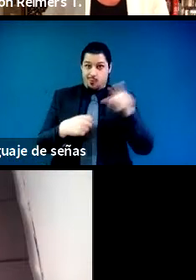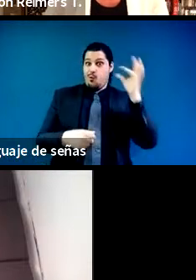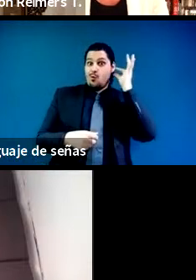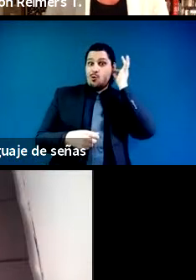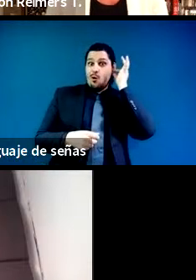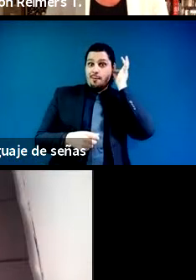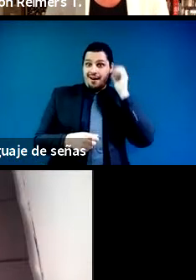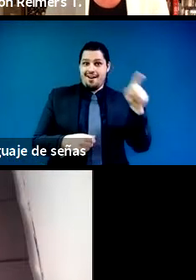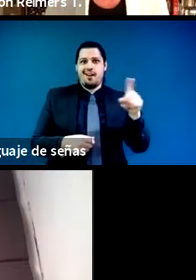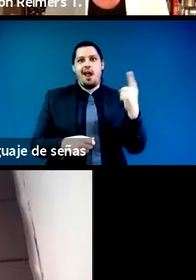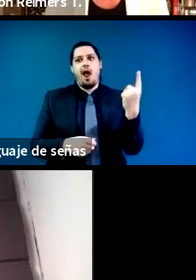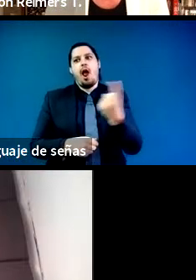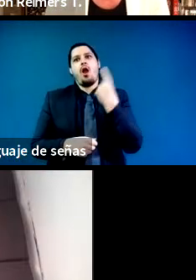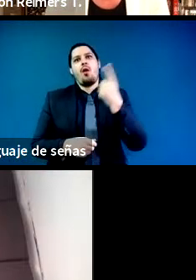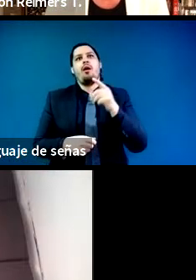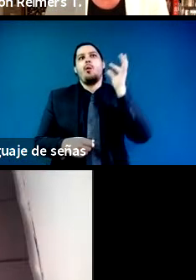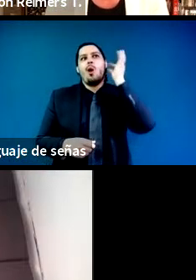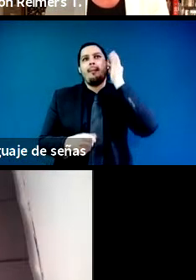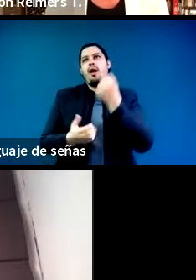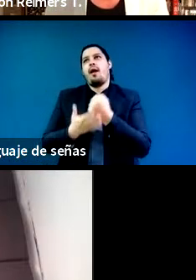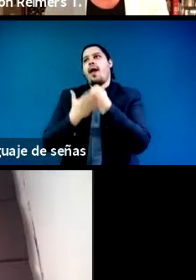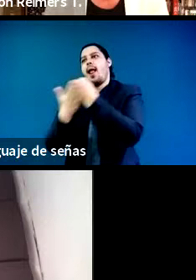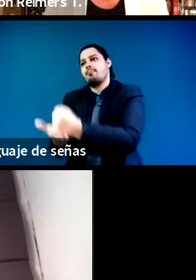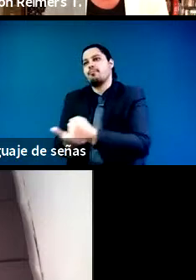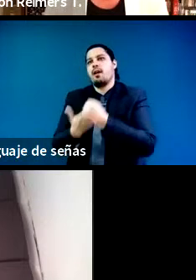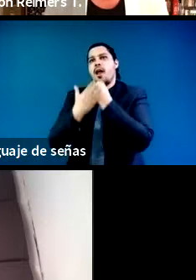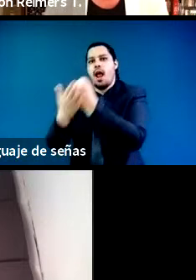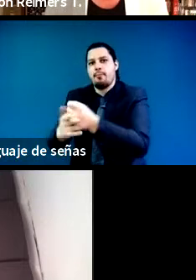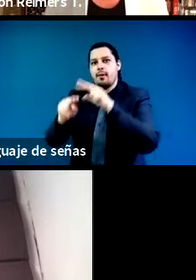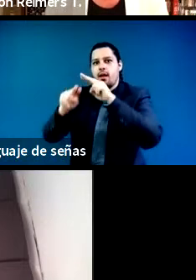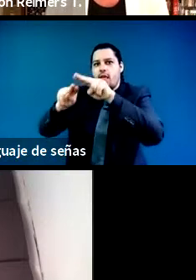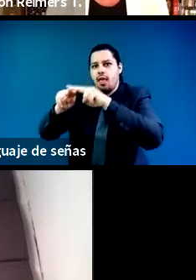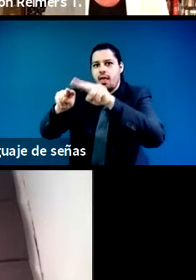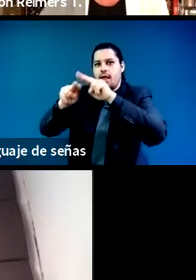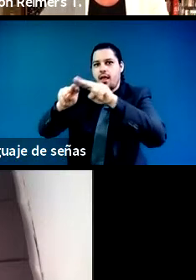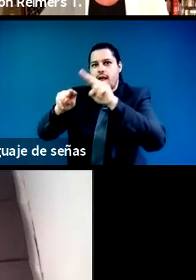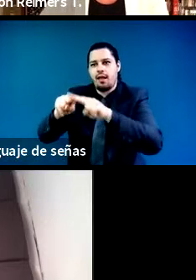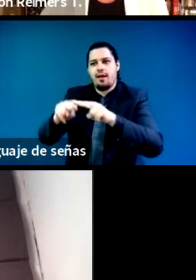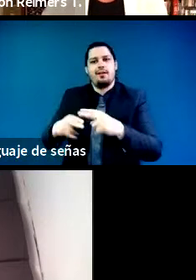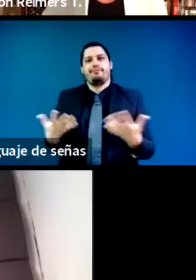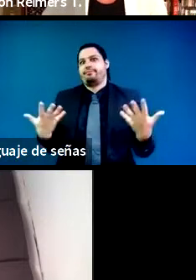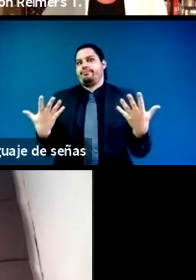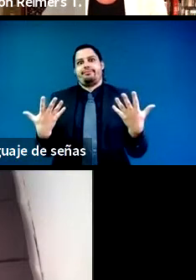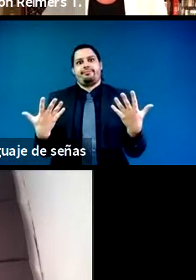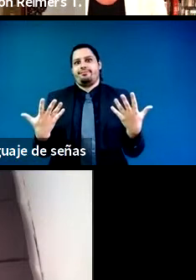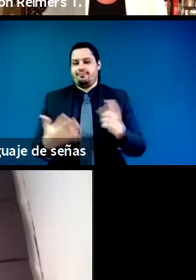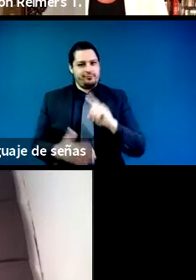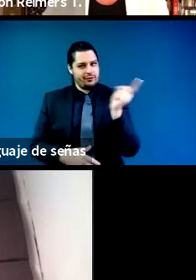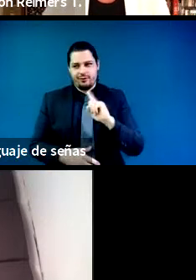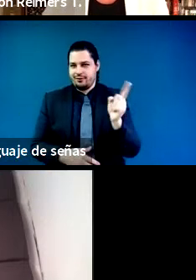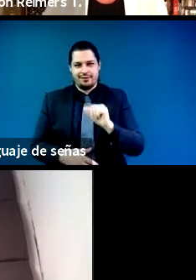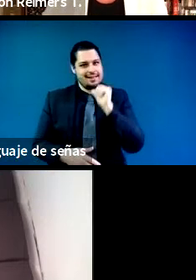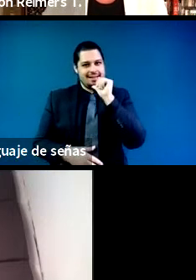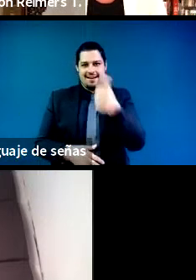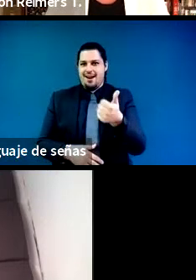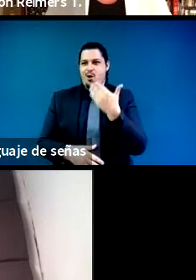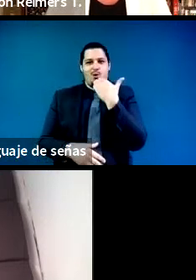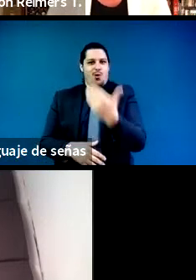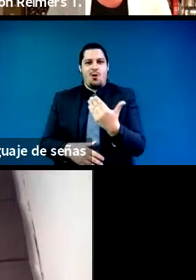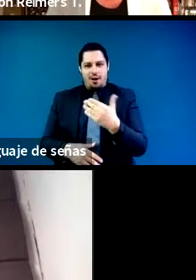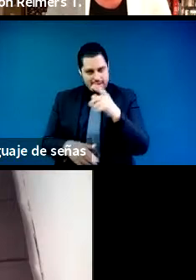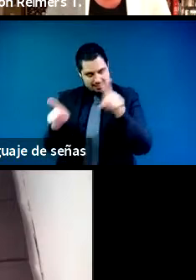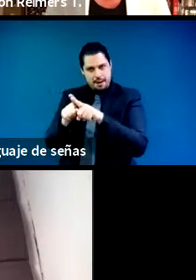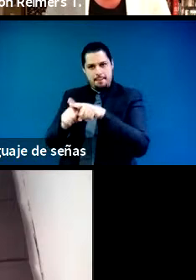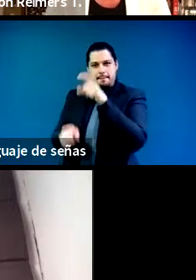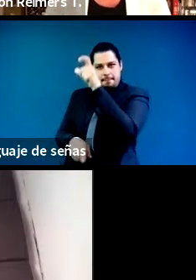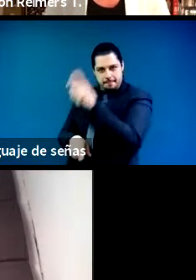actually, I think that that is a very important perspective. Rounding up, please, let's try and keep this short so we can also listen to